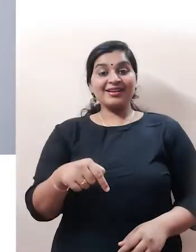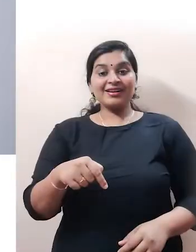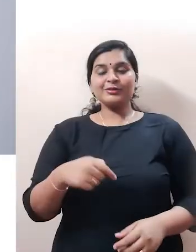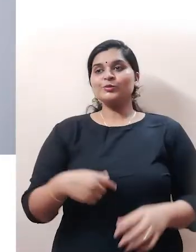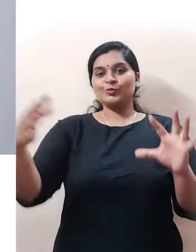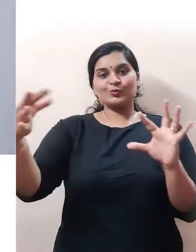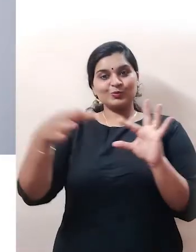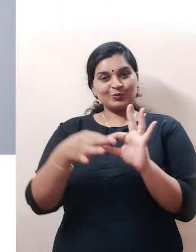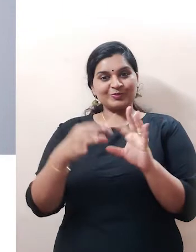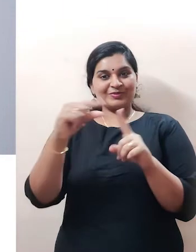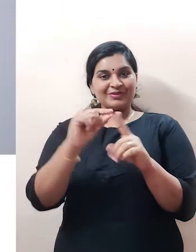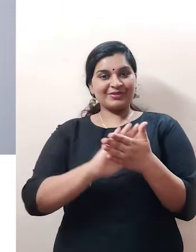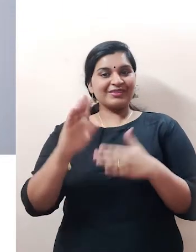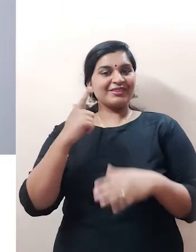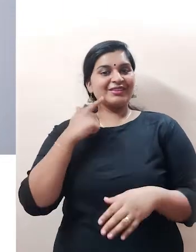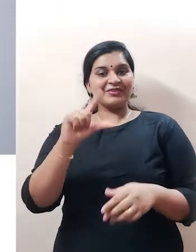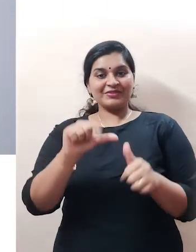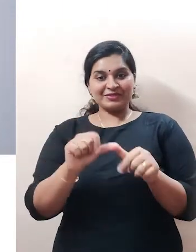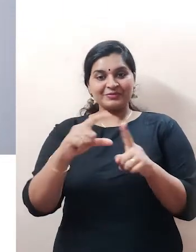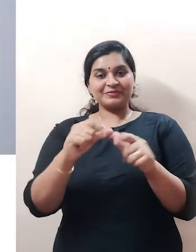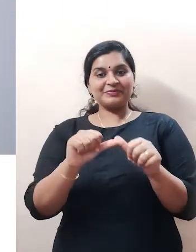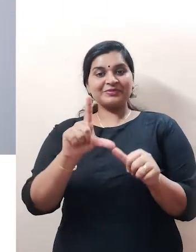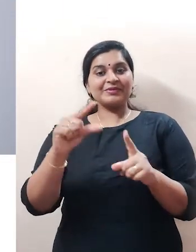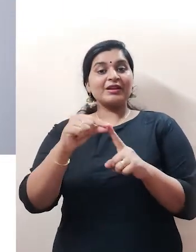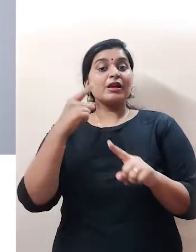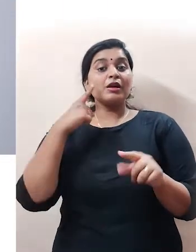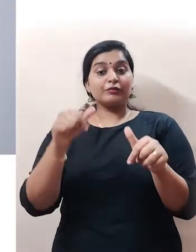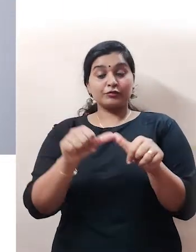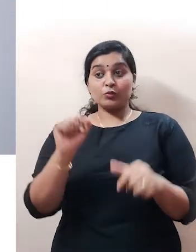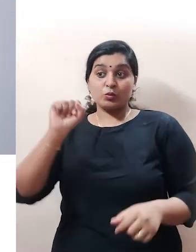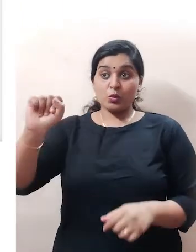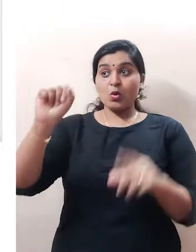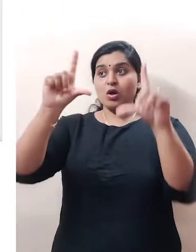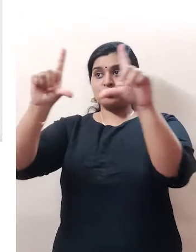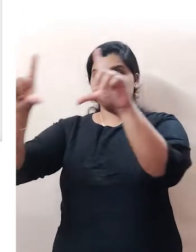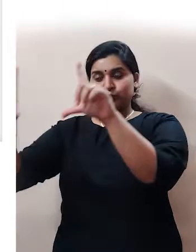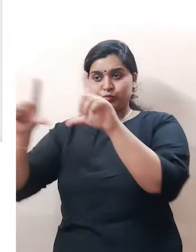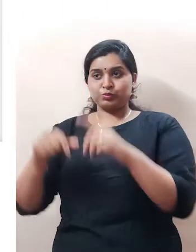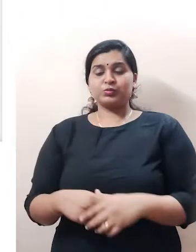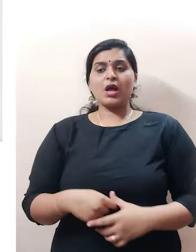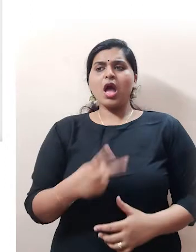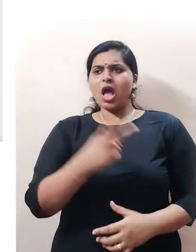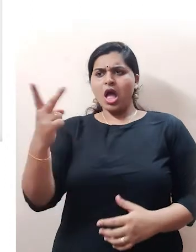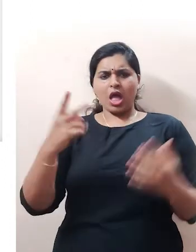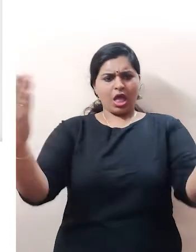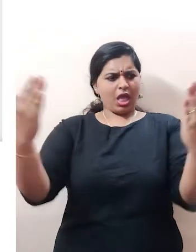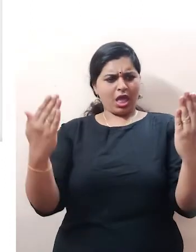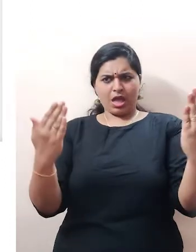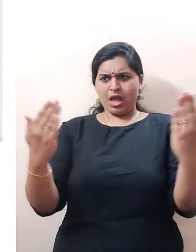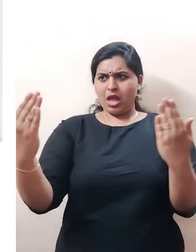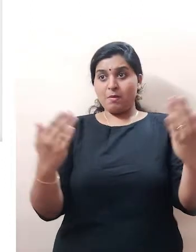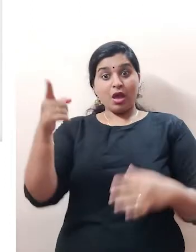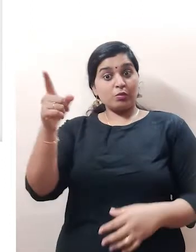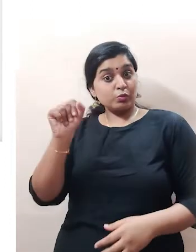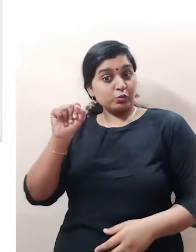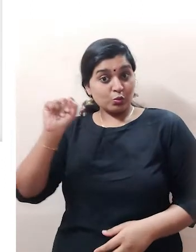Today, we partner with the Philadelphia Museum of Art to look at two paintings, one by Henri Matisse from